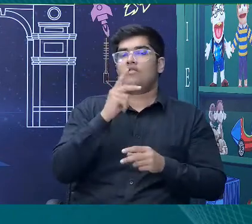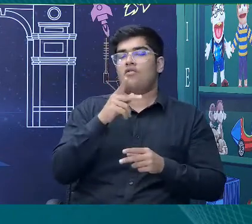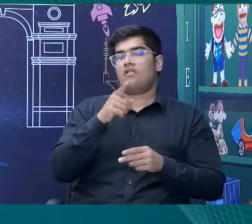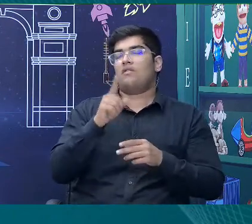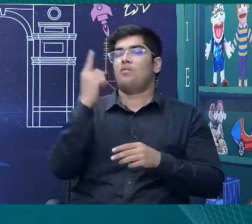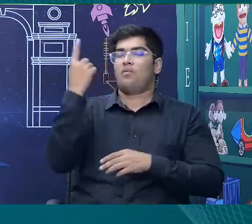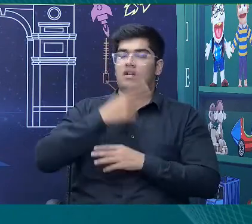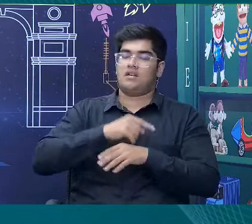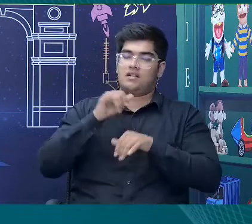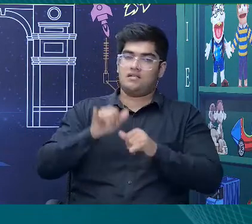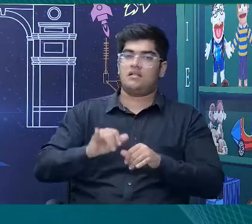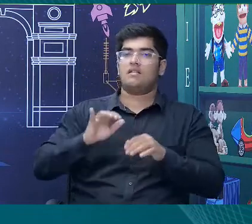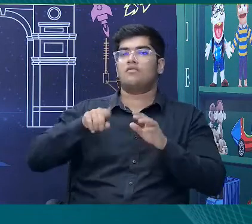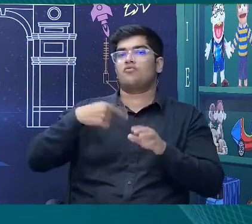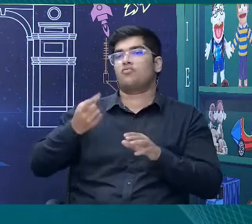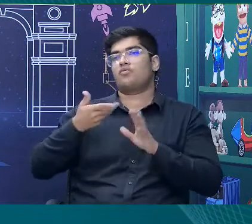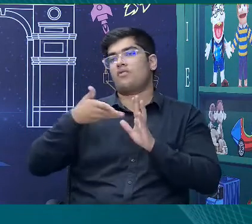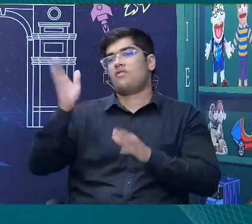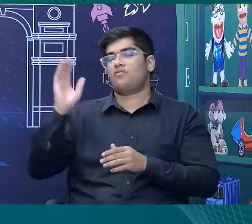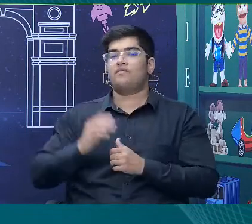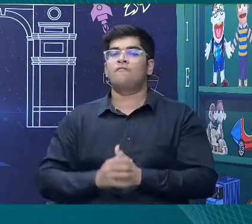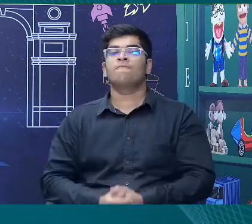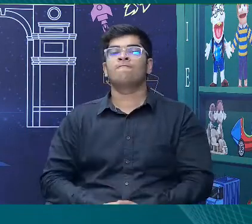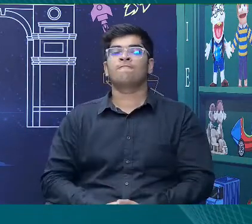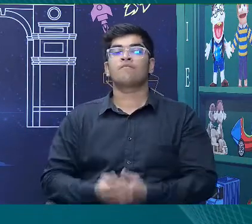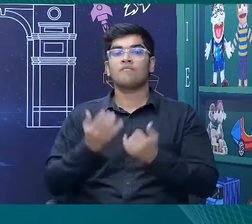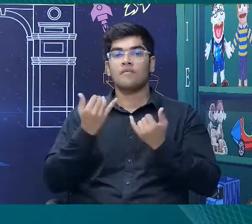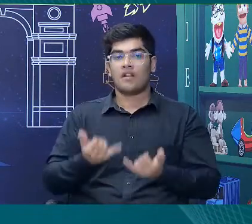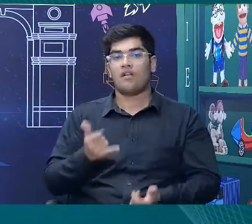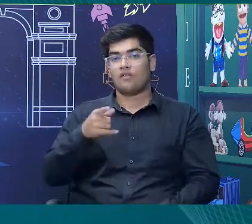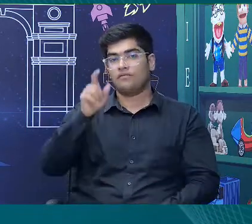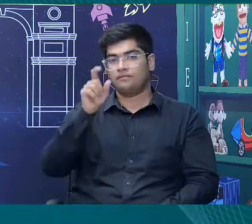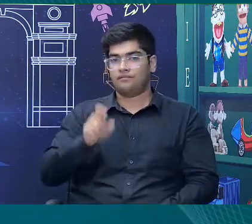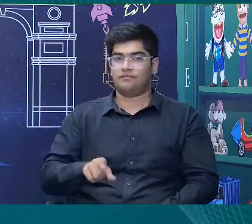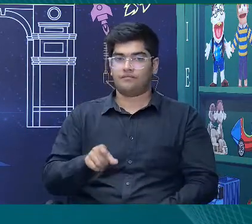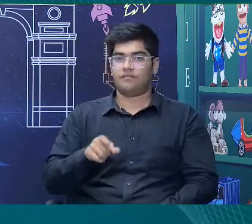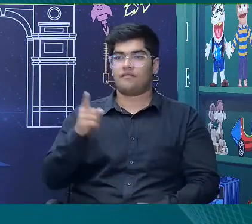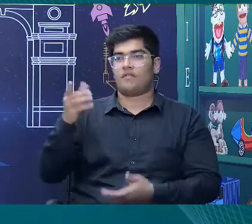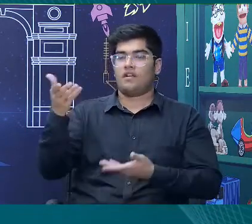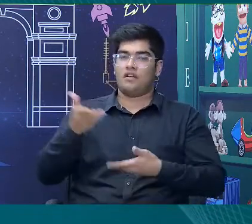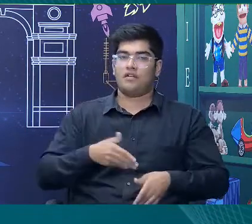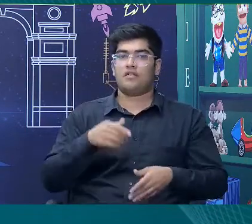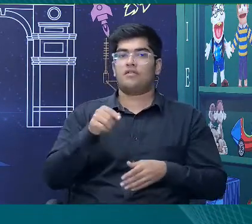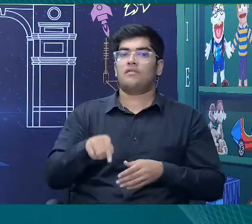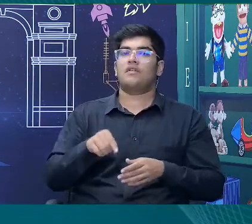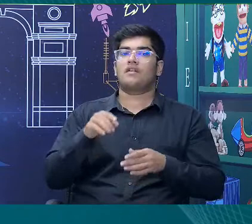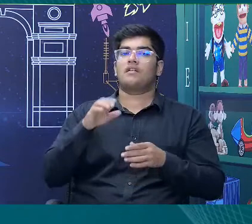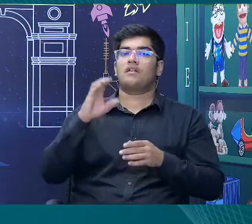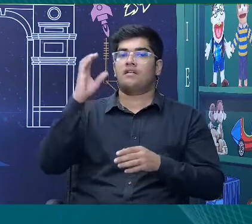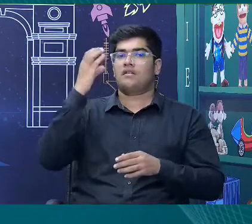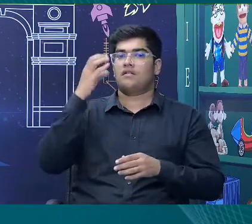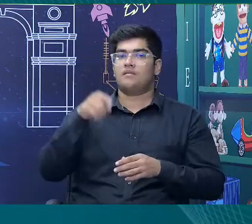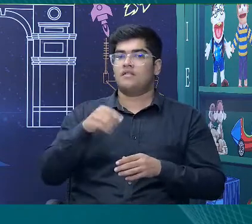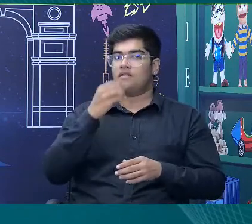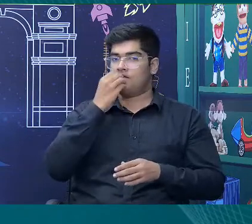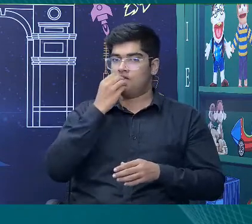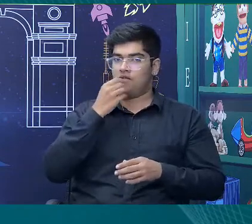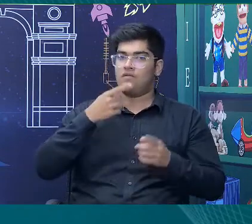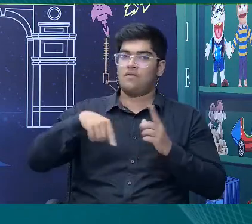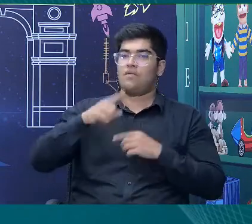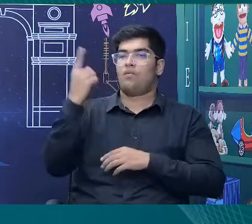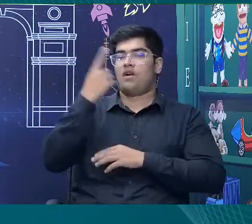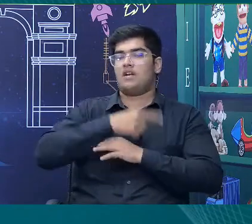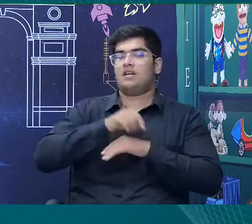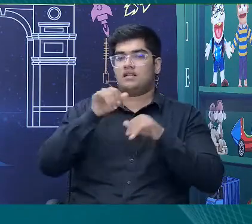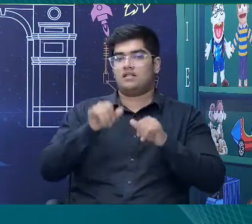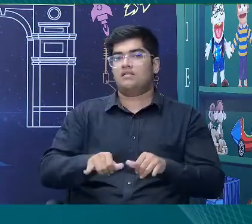stay for one more day. So now this person is invited for Christmas. Edla invites him and he's, you know, made to stay for one